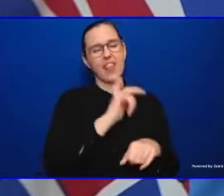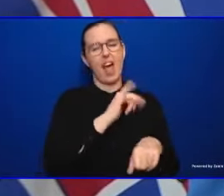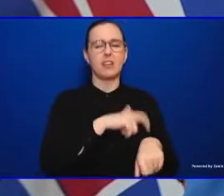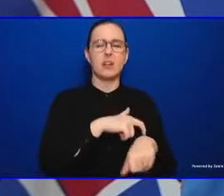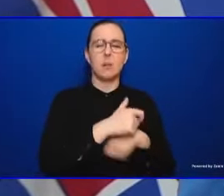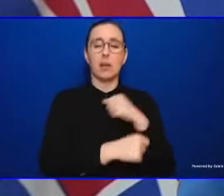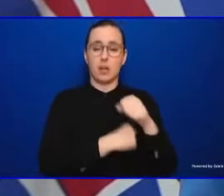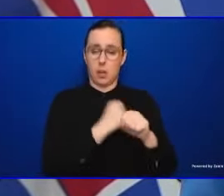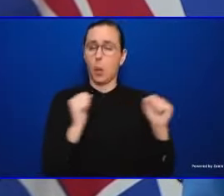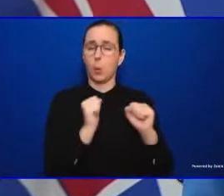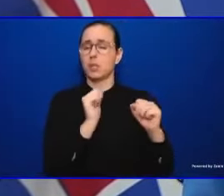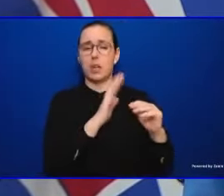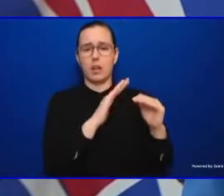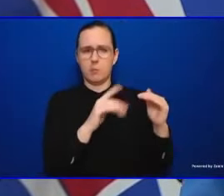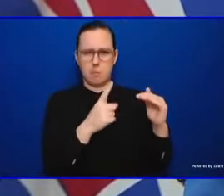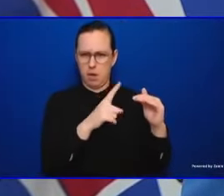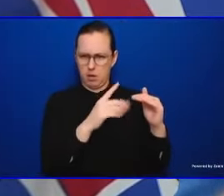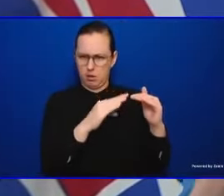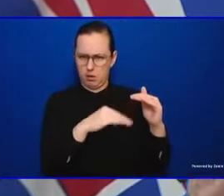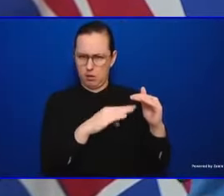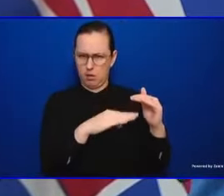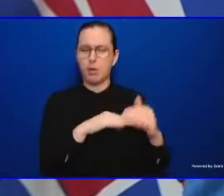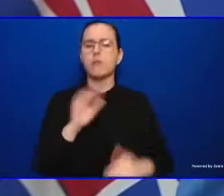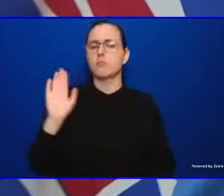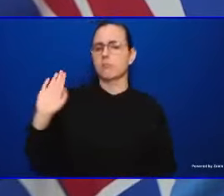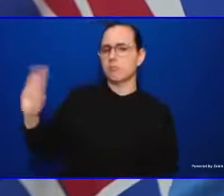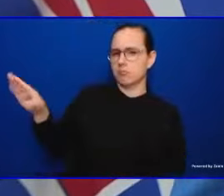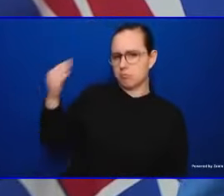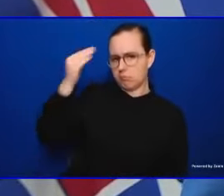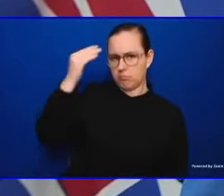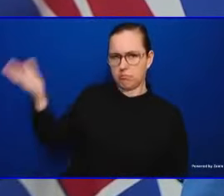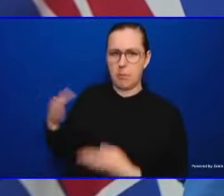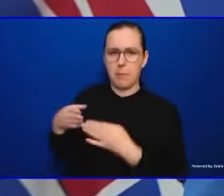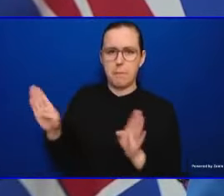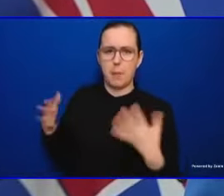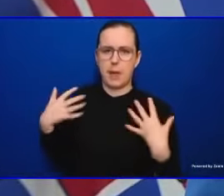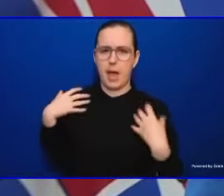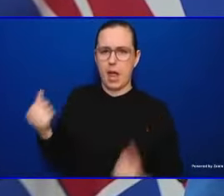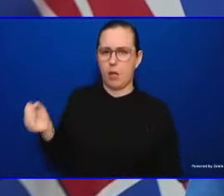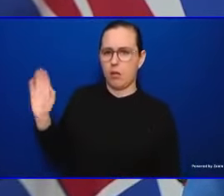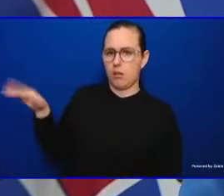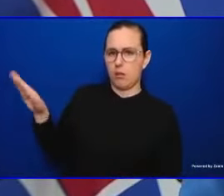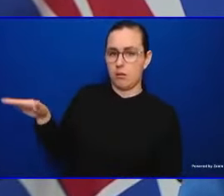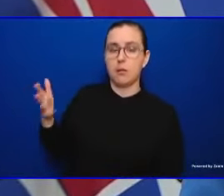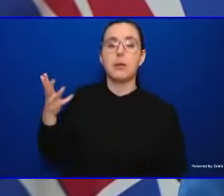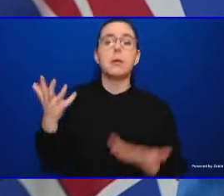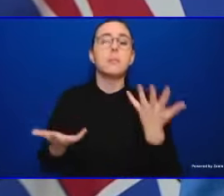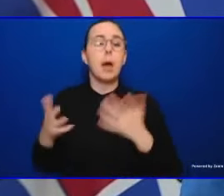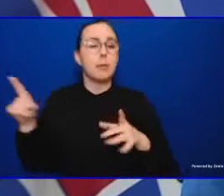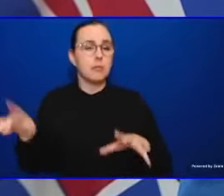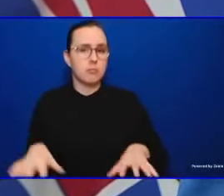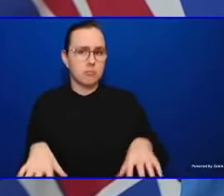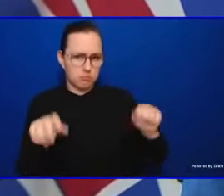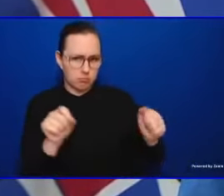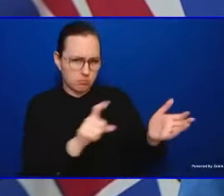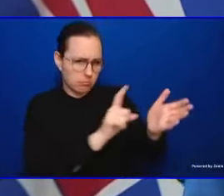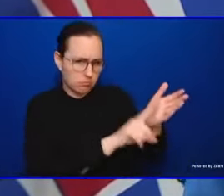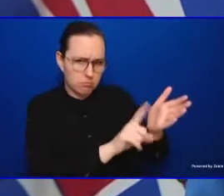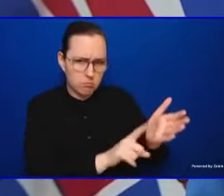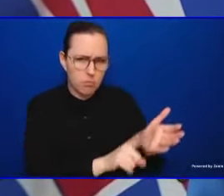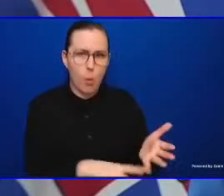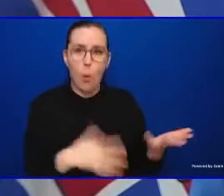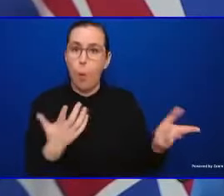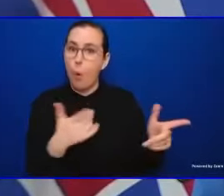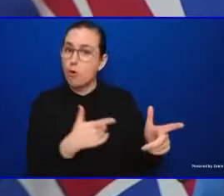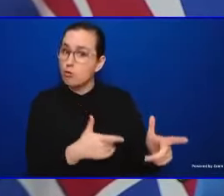a response from public health, which may include investigation. It might include the use of rapid tests to get a better understanding